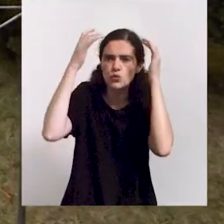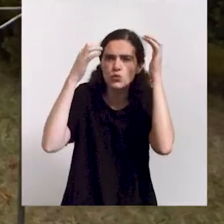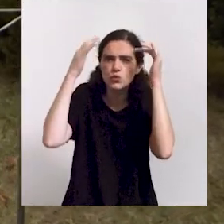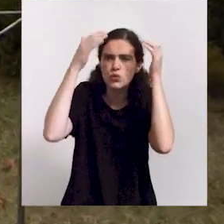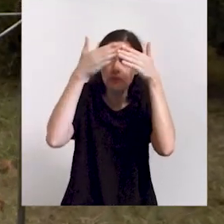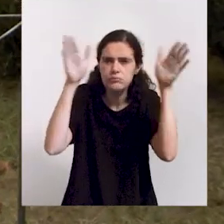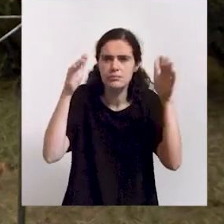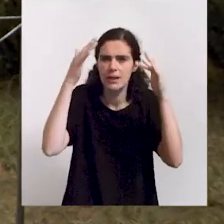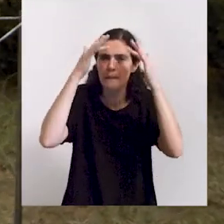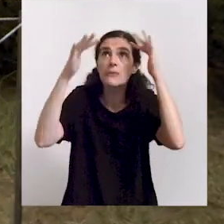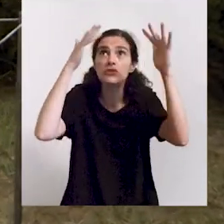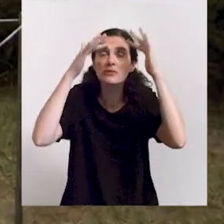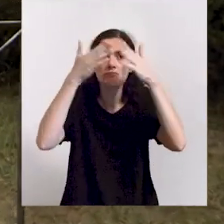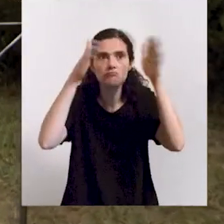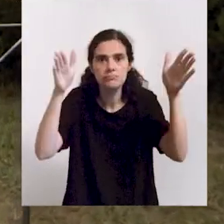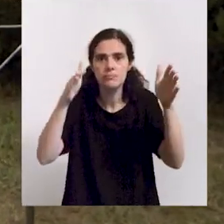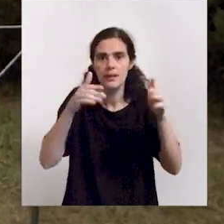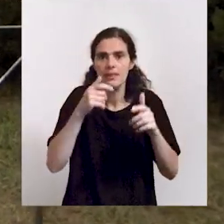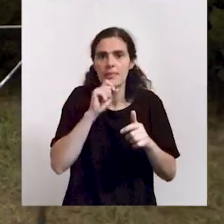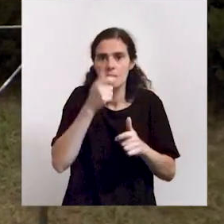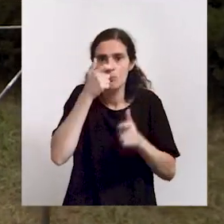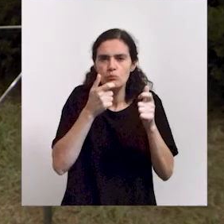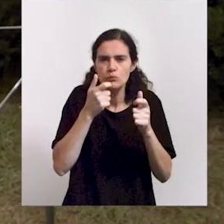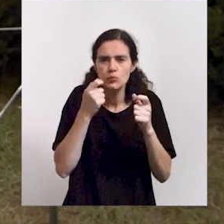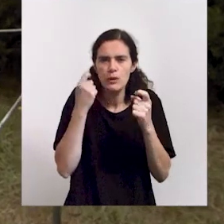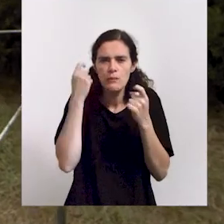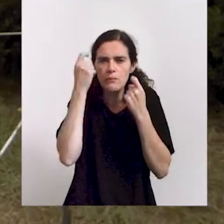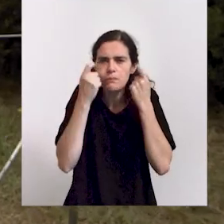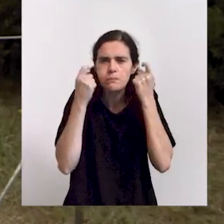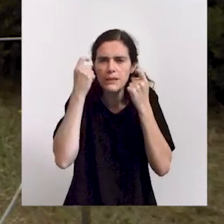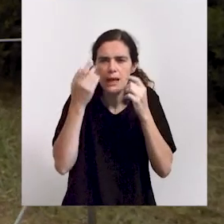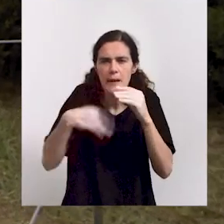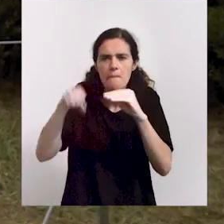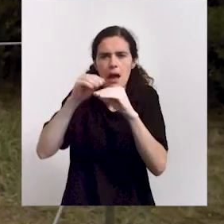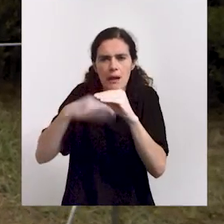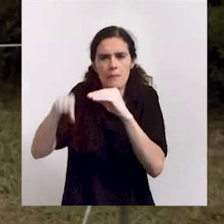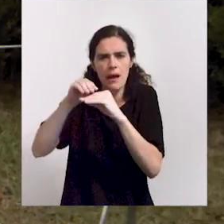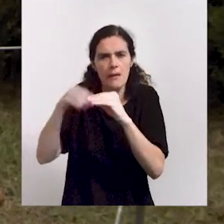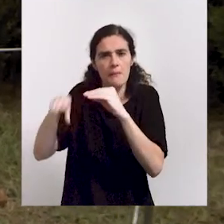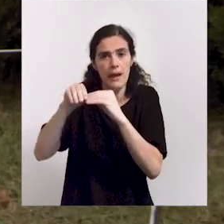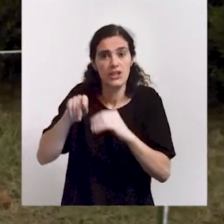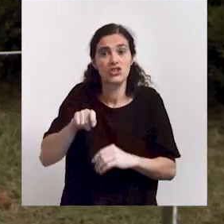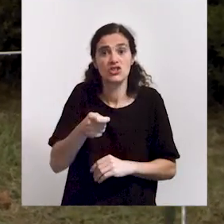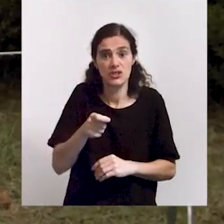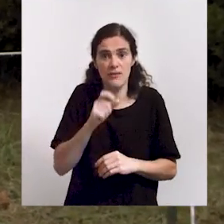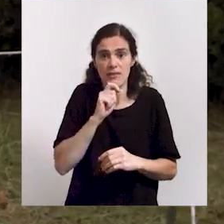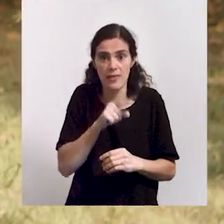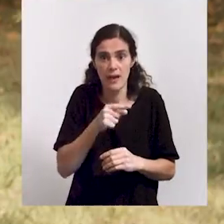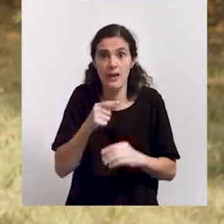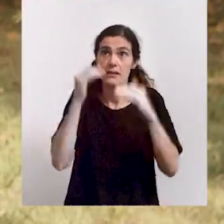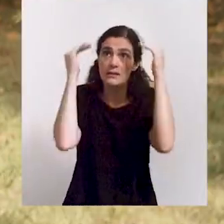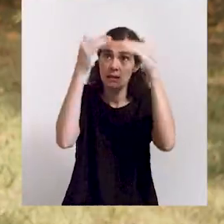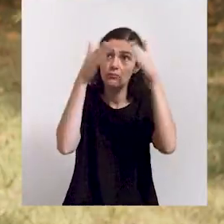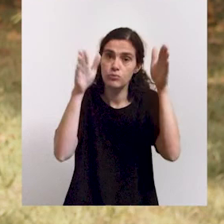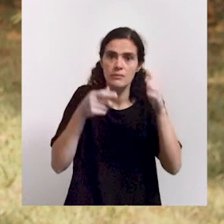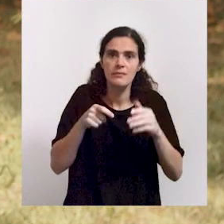imagination, you open the ability of people to think further. The key to open the sky is not a physical key. The key to open the